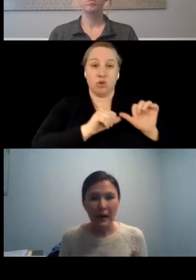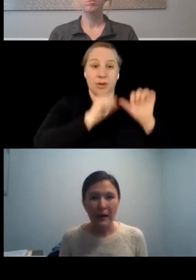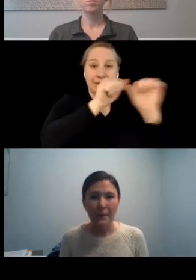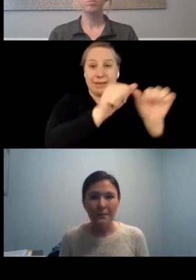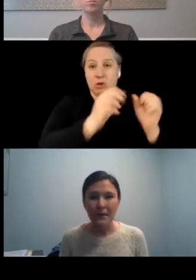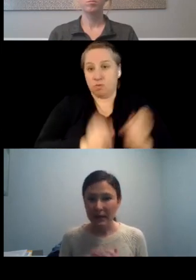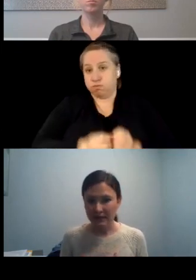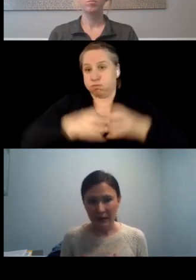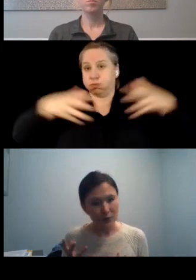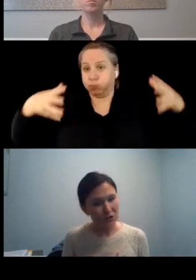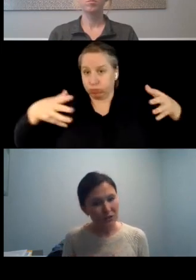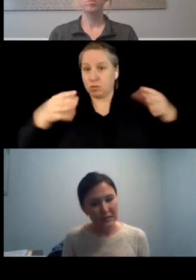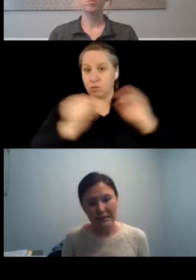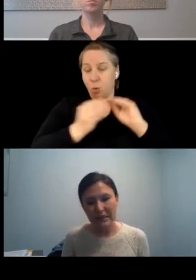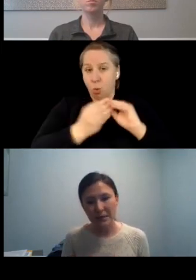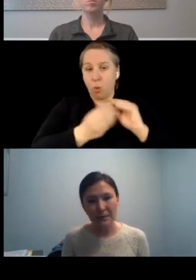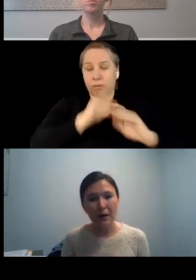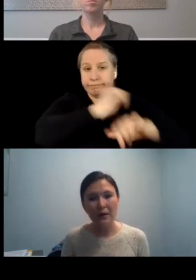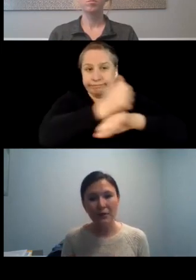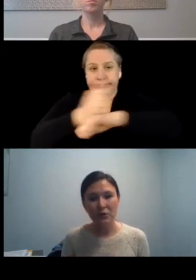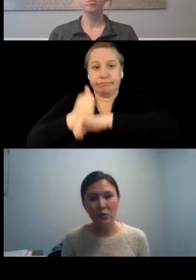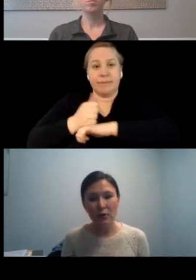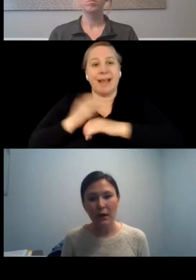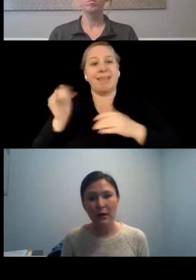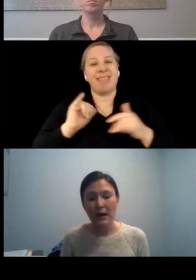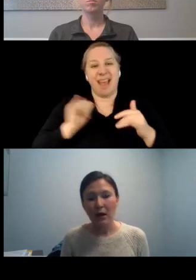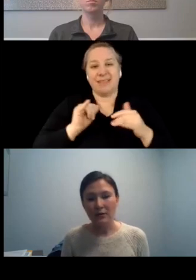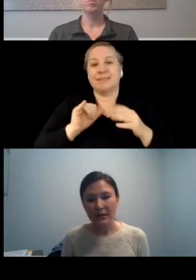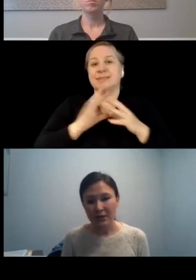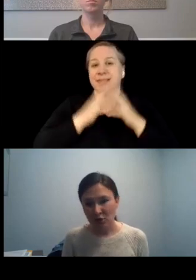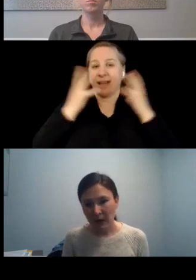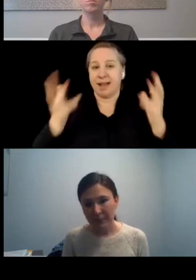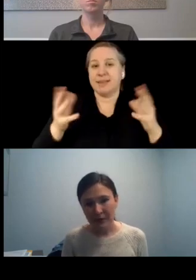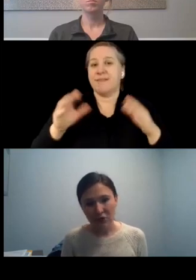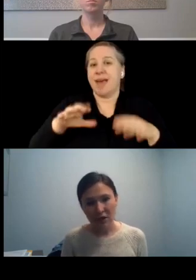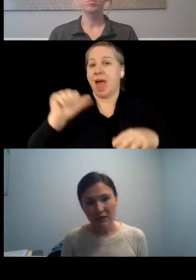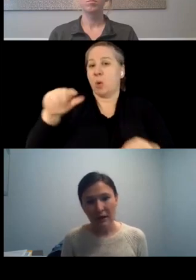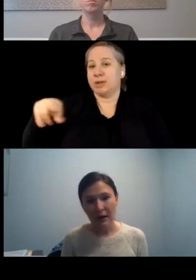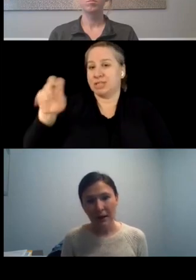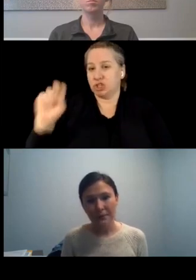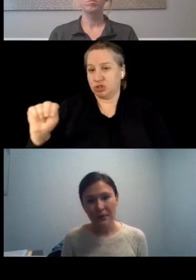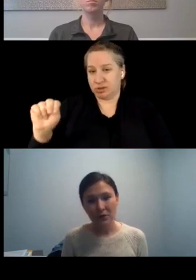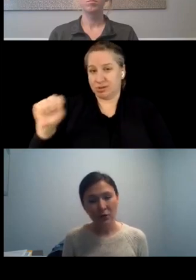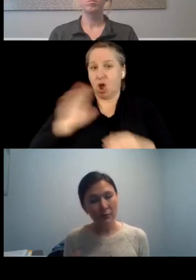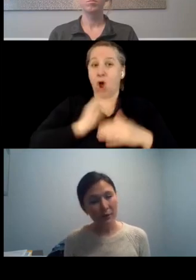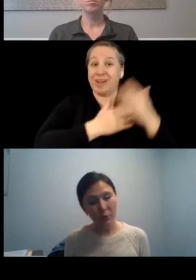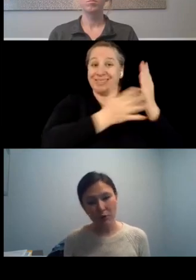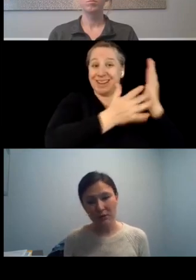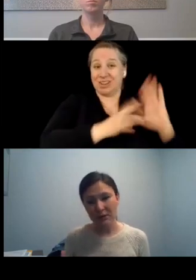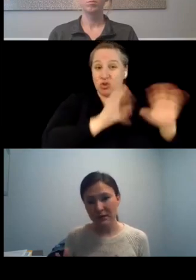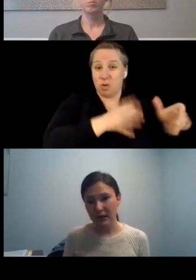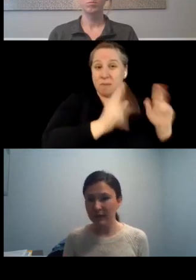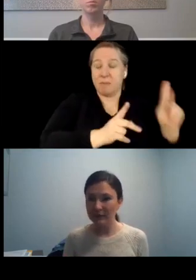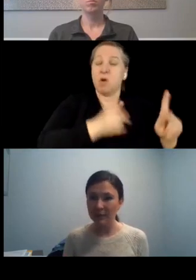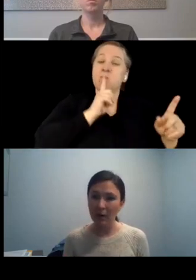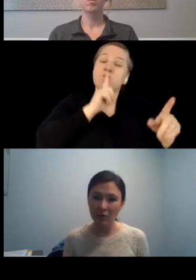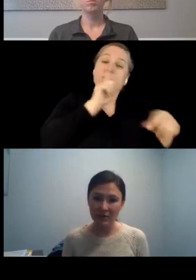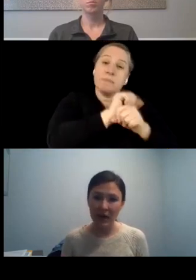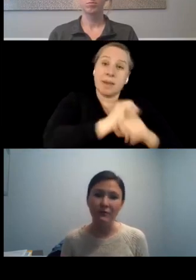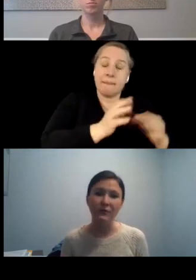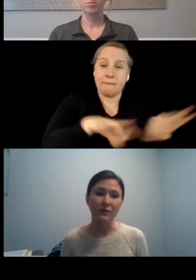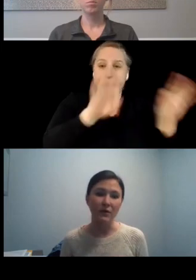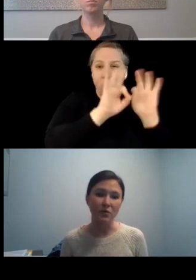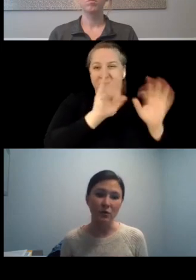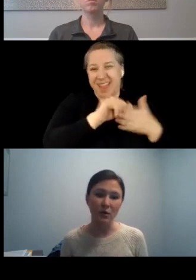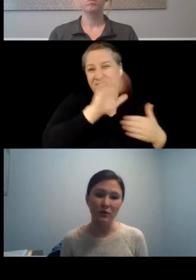streak. Lots of acquisitions, like I said, a big part of our story. Our technician population is incredibly important. That makes up